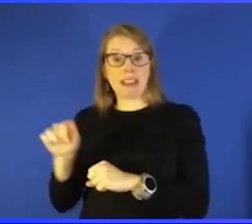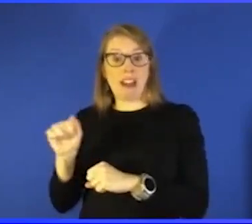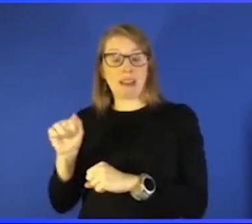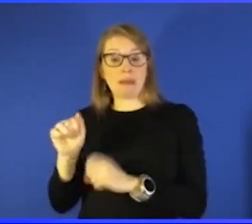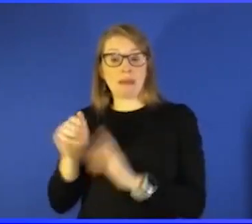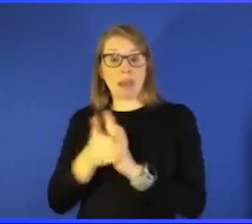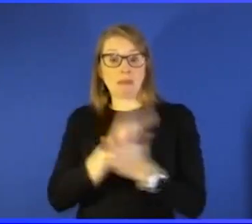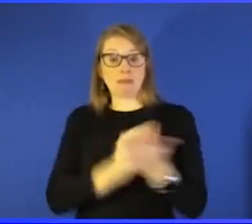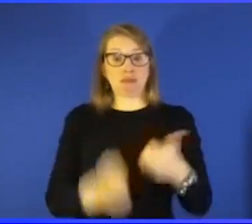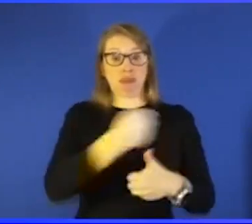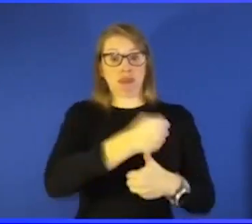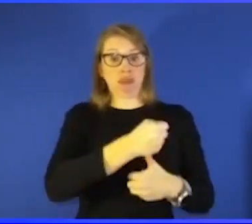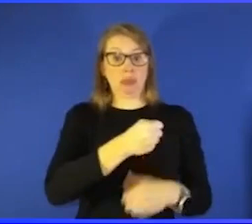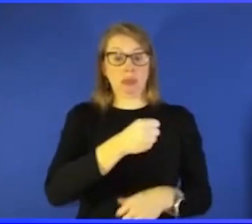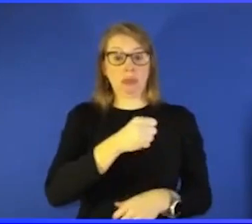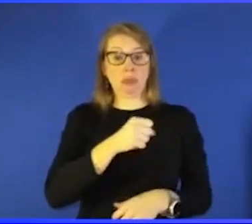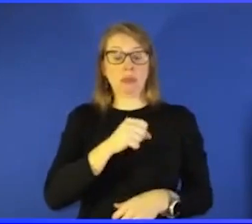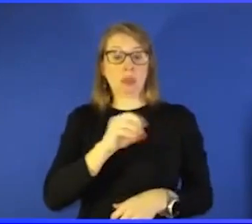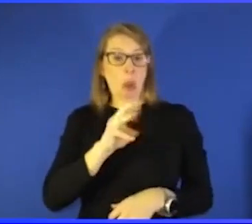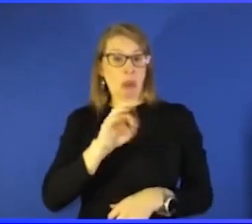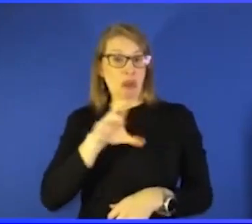specific geographic region? So, that question is